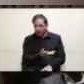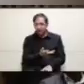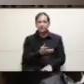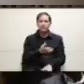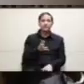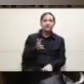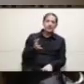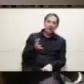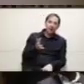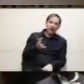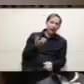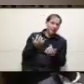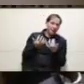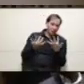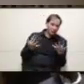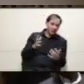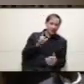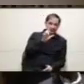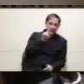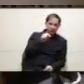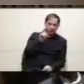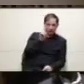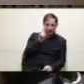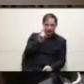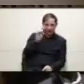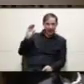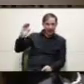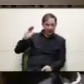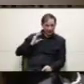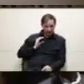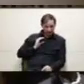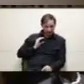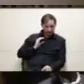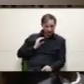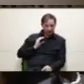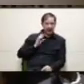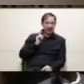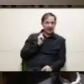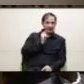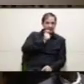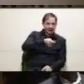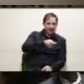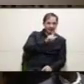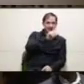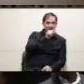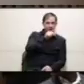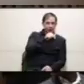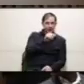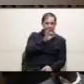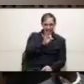is at the amount of 7.9 allocation and 7.3 expenditure.